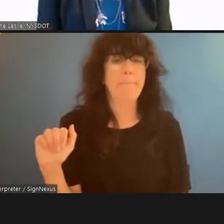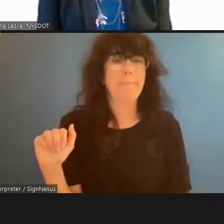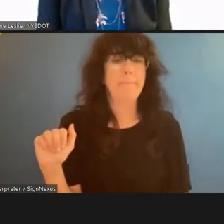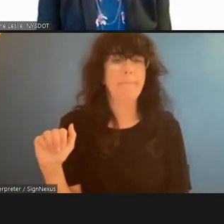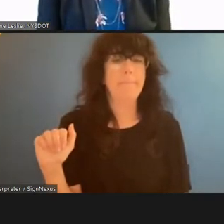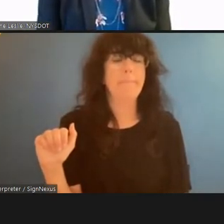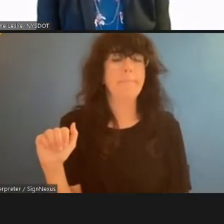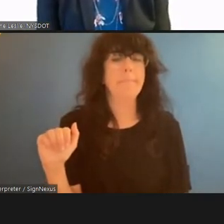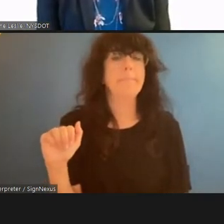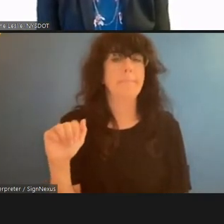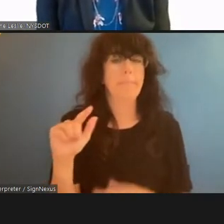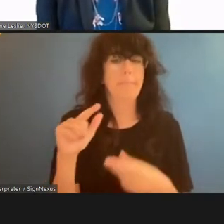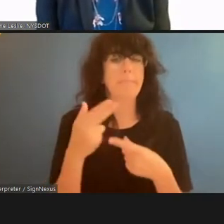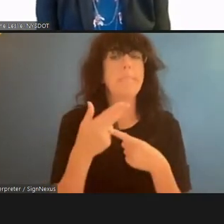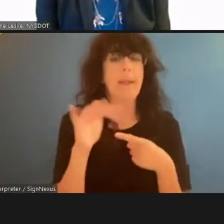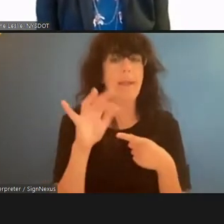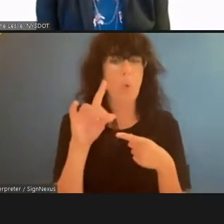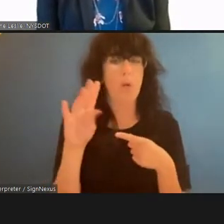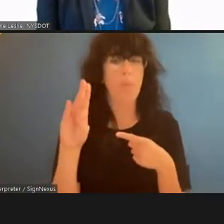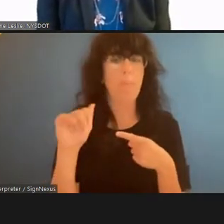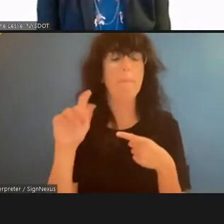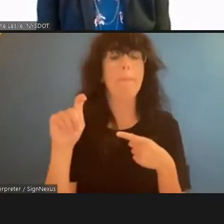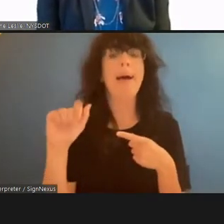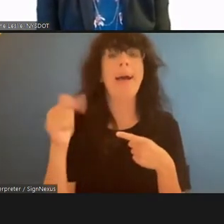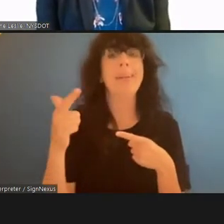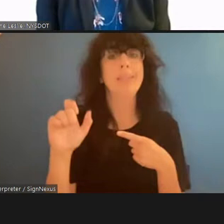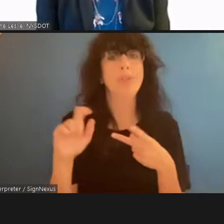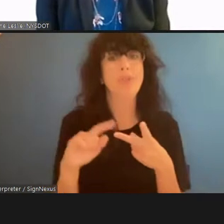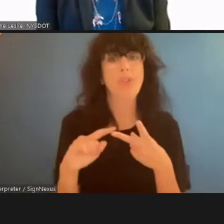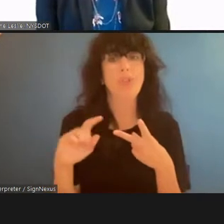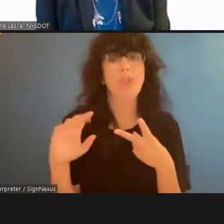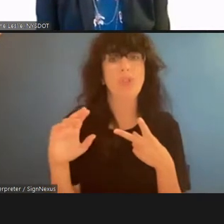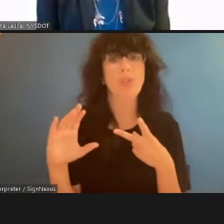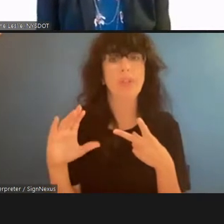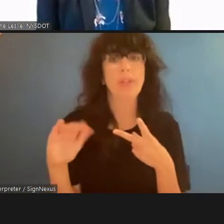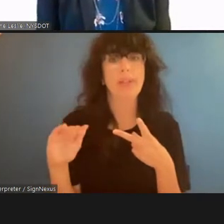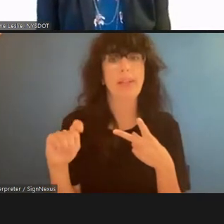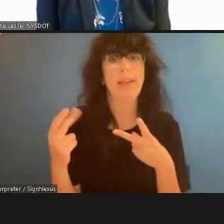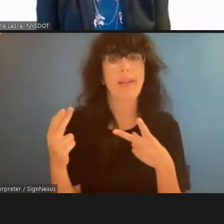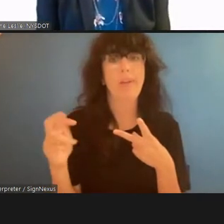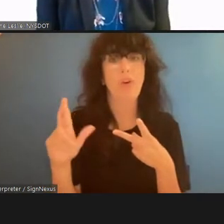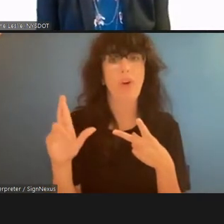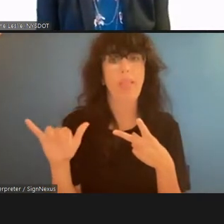our next speaker is howard babich followed by cat harley